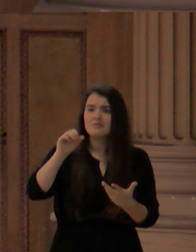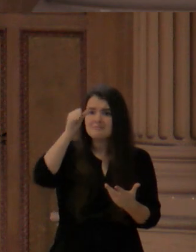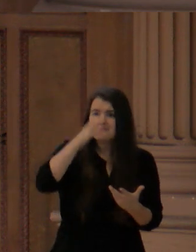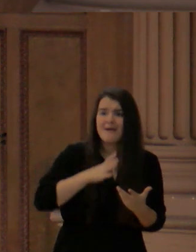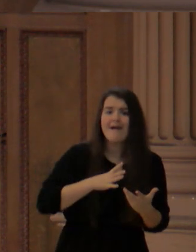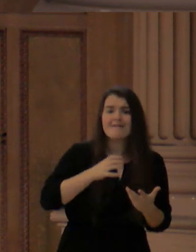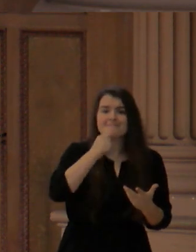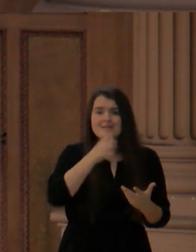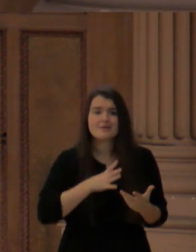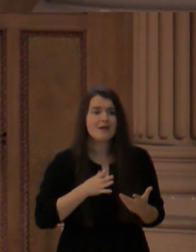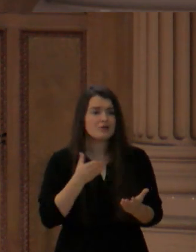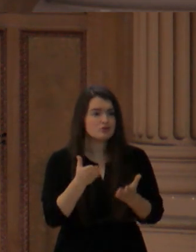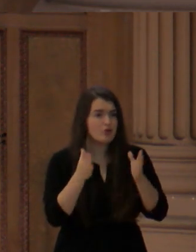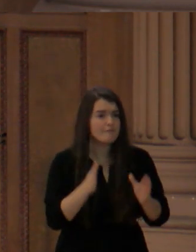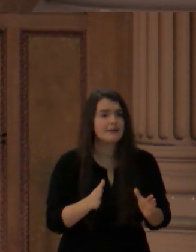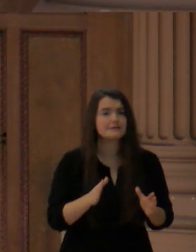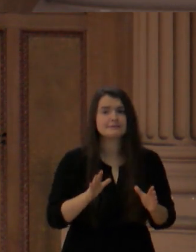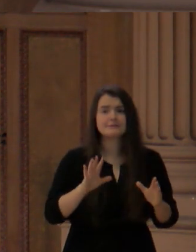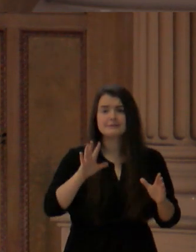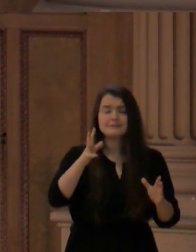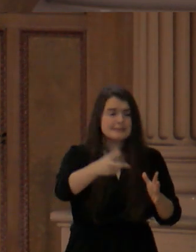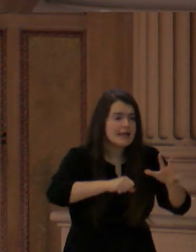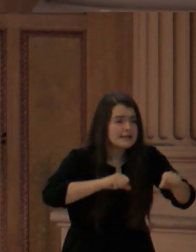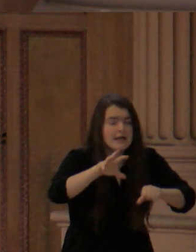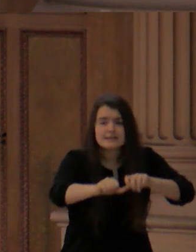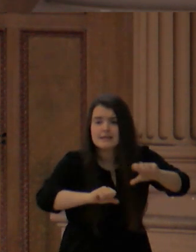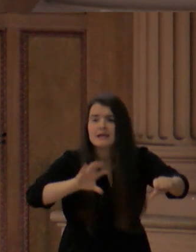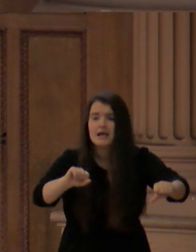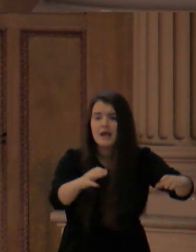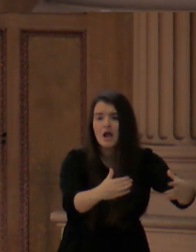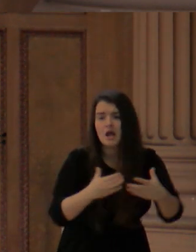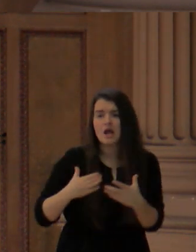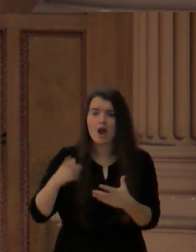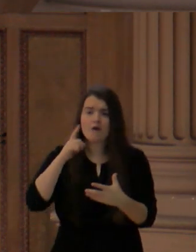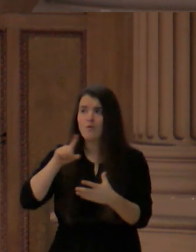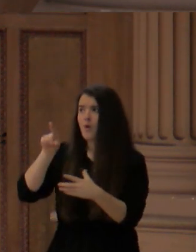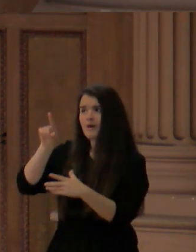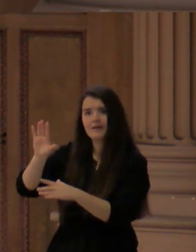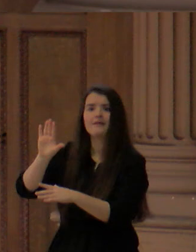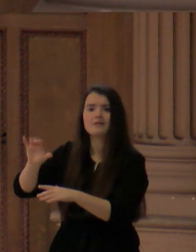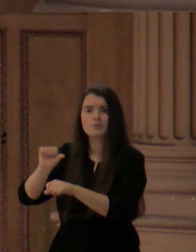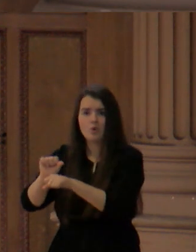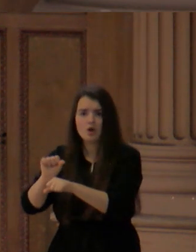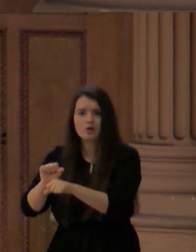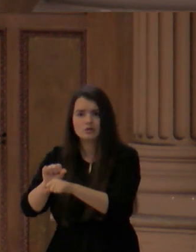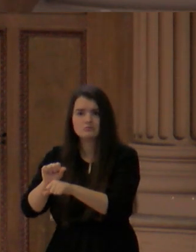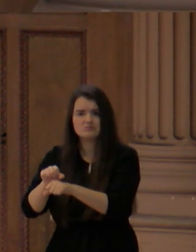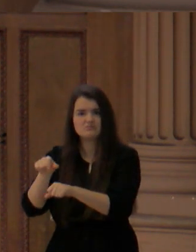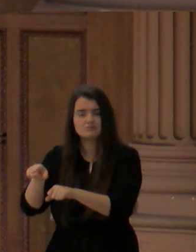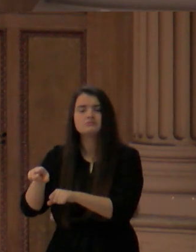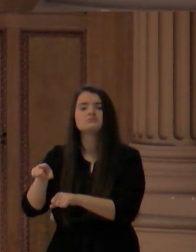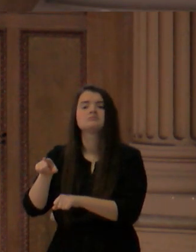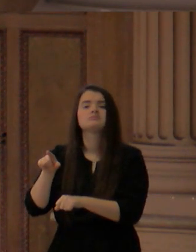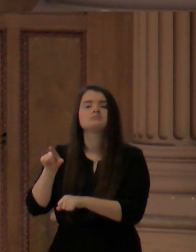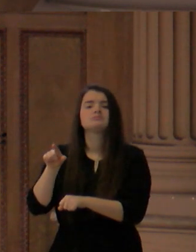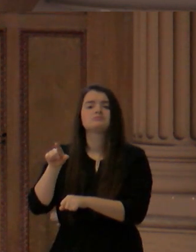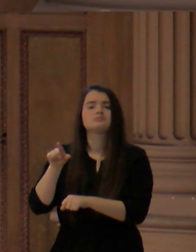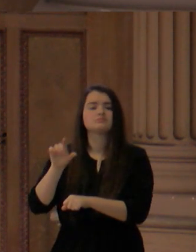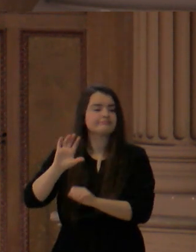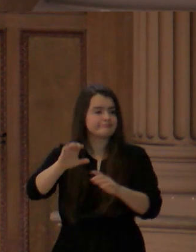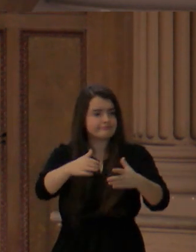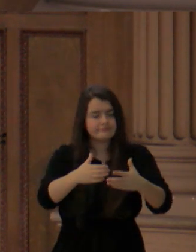young men and your donkeys, and he'll put them to his work. He'll take a tenth of your flocks, and you shall be his slaves.